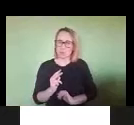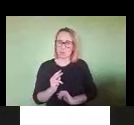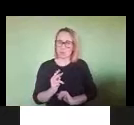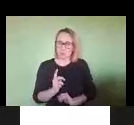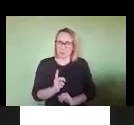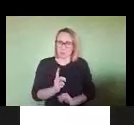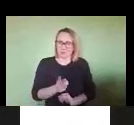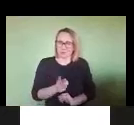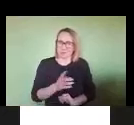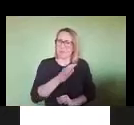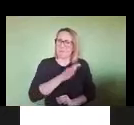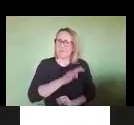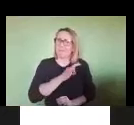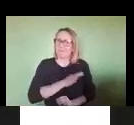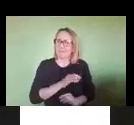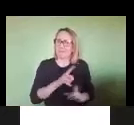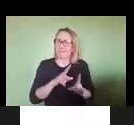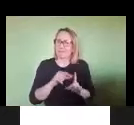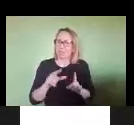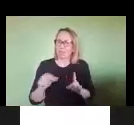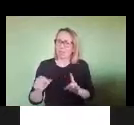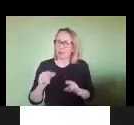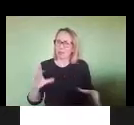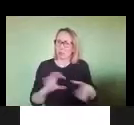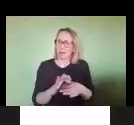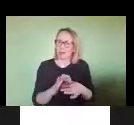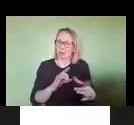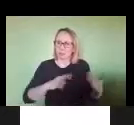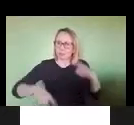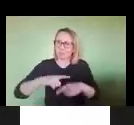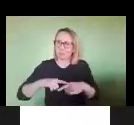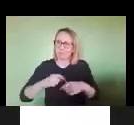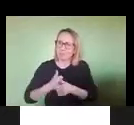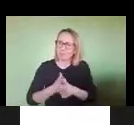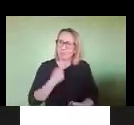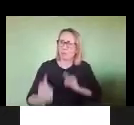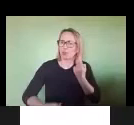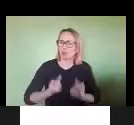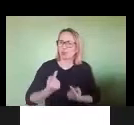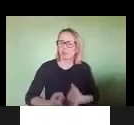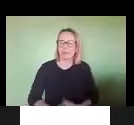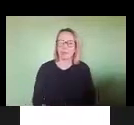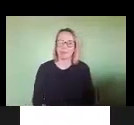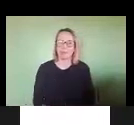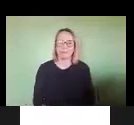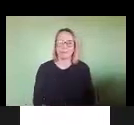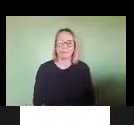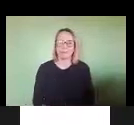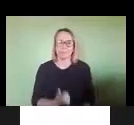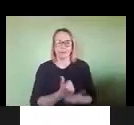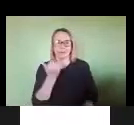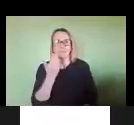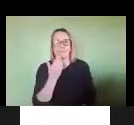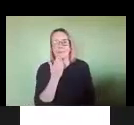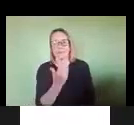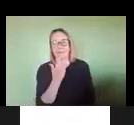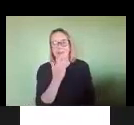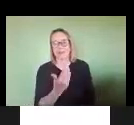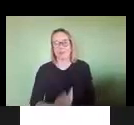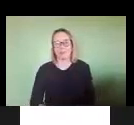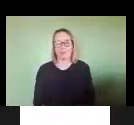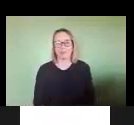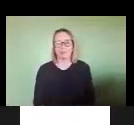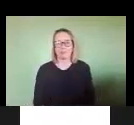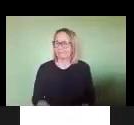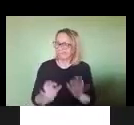connected. is a benefit. Because we work as a team, we're helping each other. Fantastic. Listen, Ronnie, thanks very much for that.